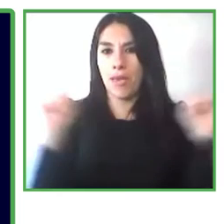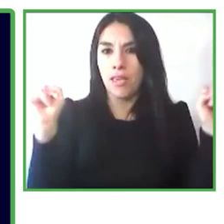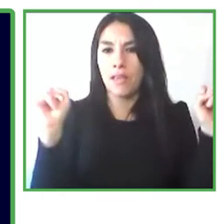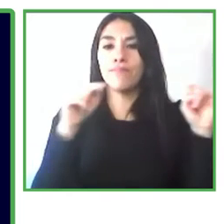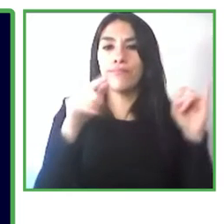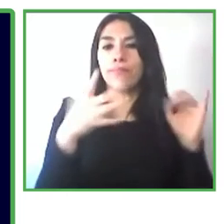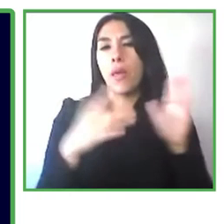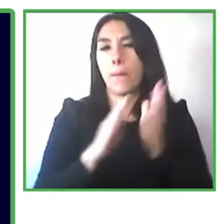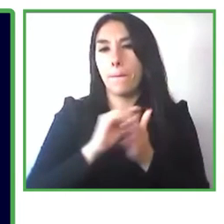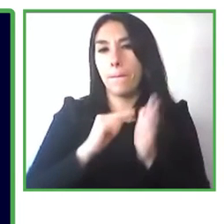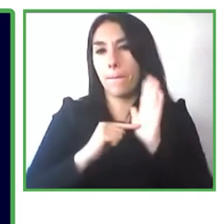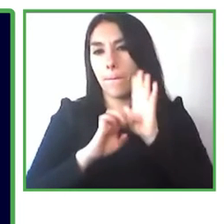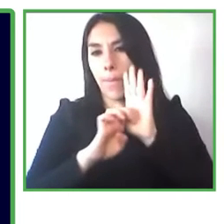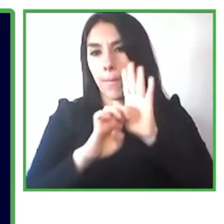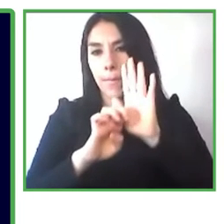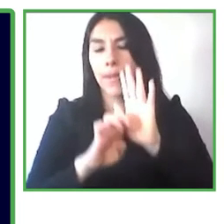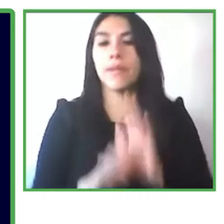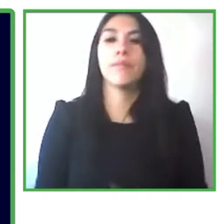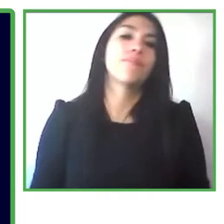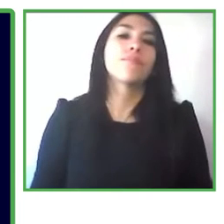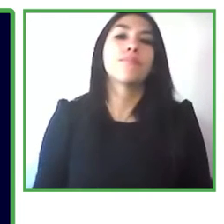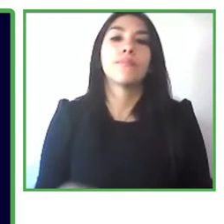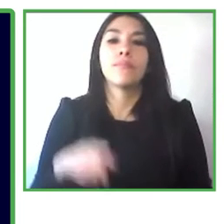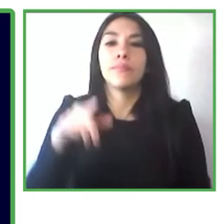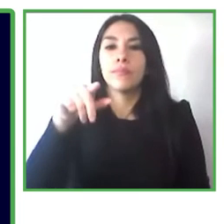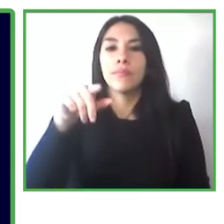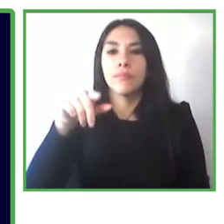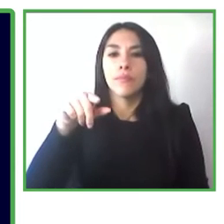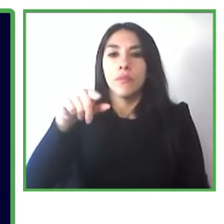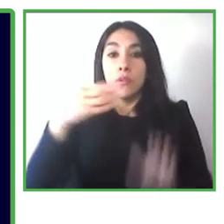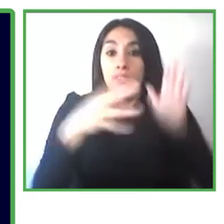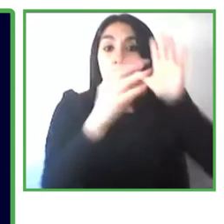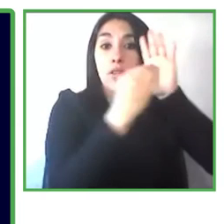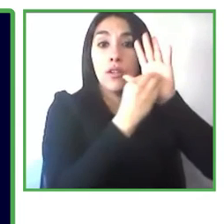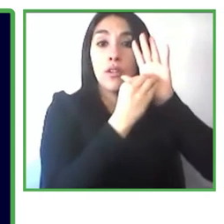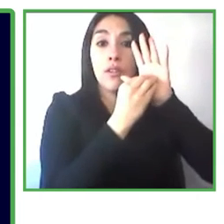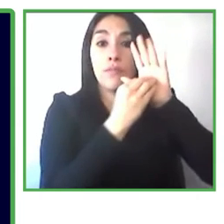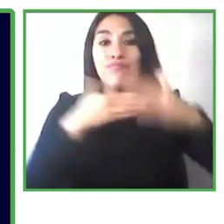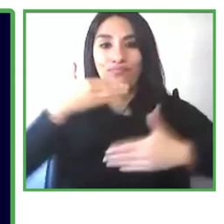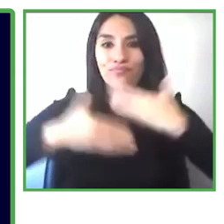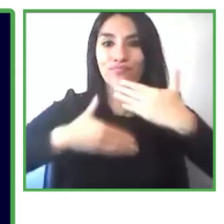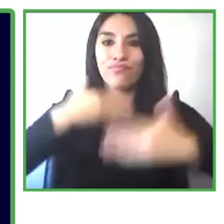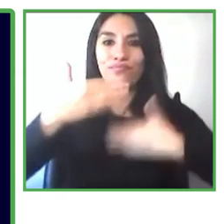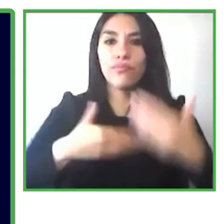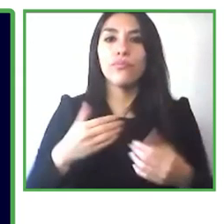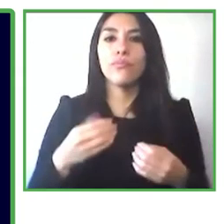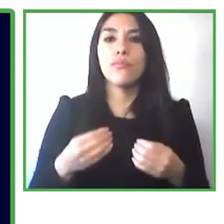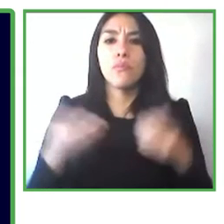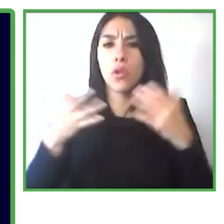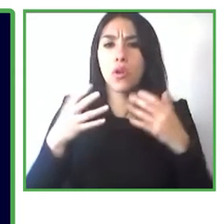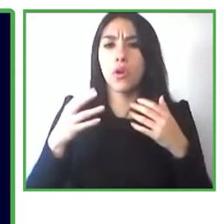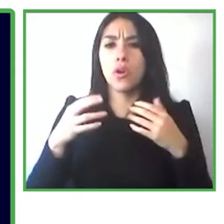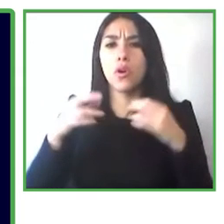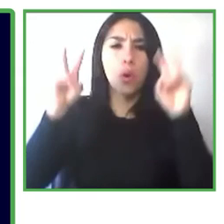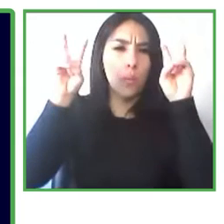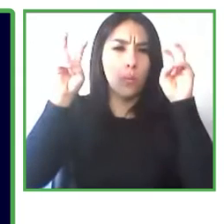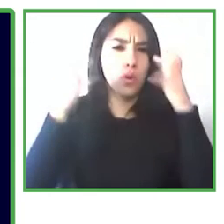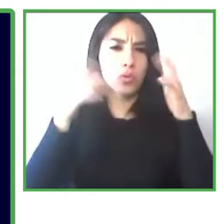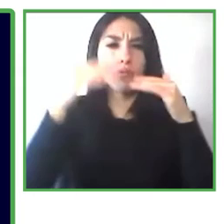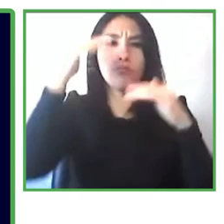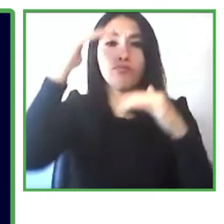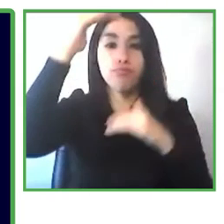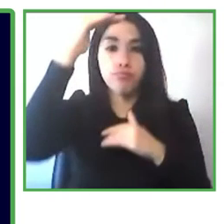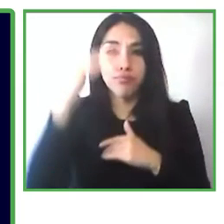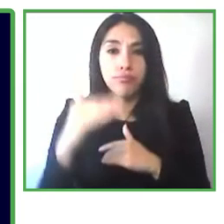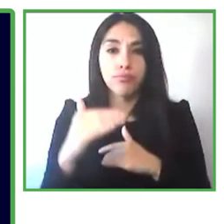The human management category is related to policies, processes, and procedures that have to be boosted by the organizations